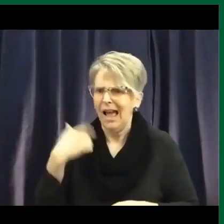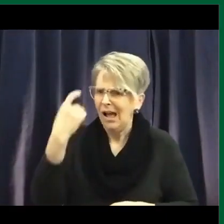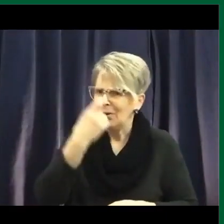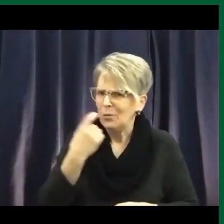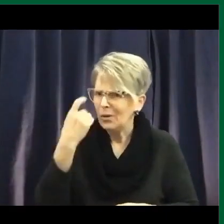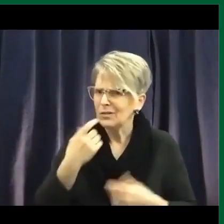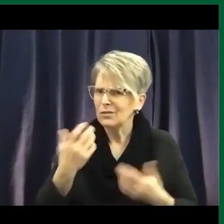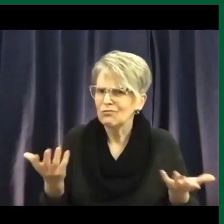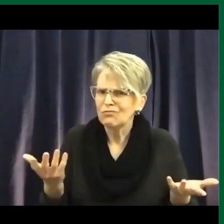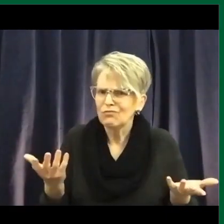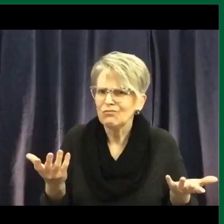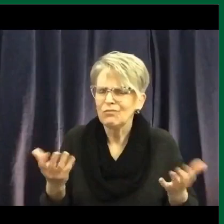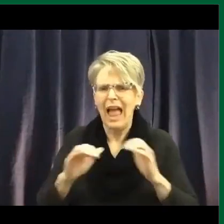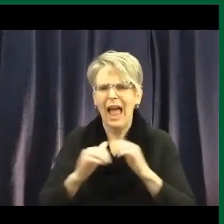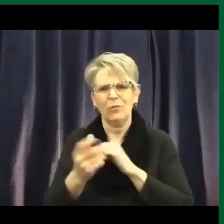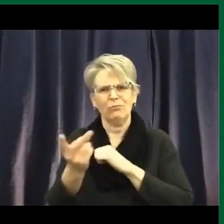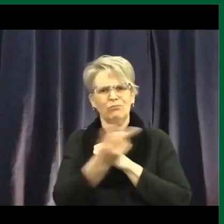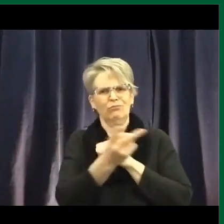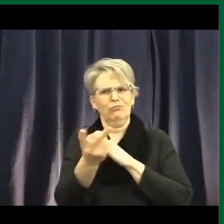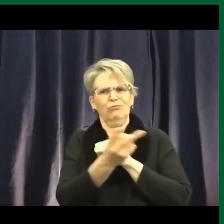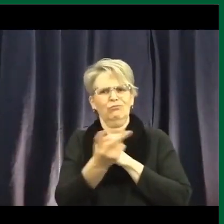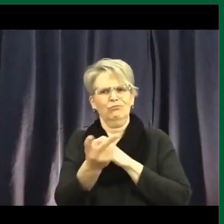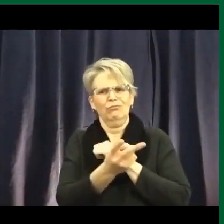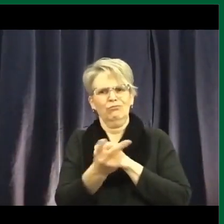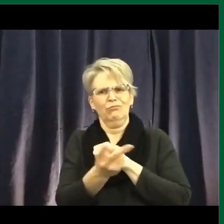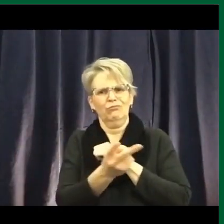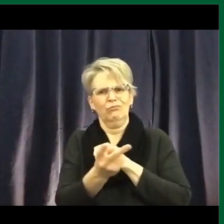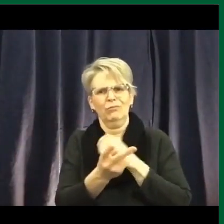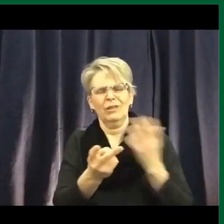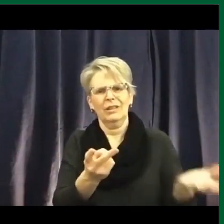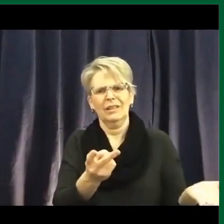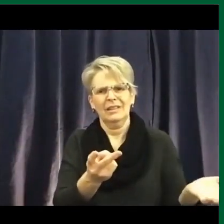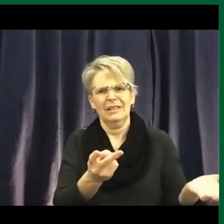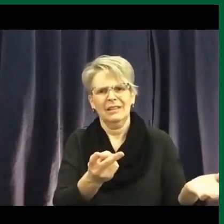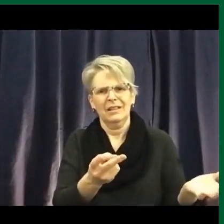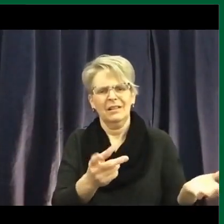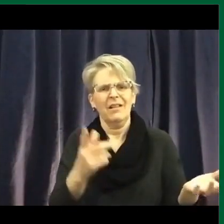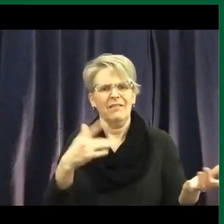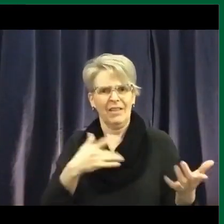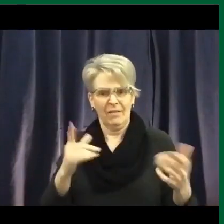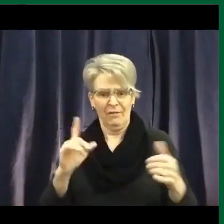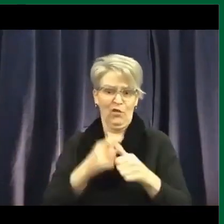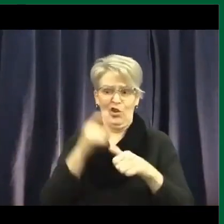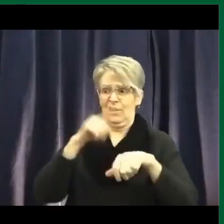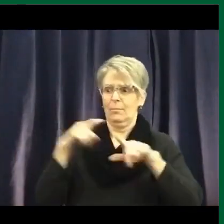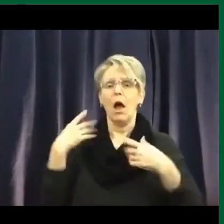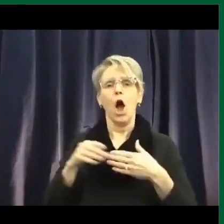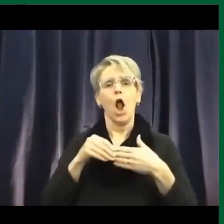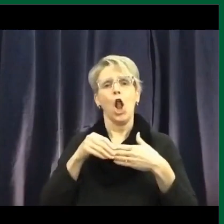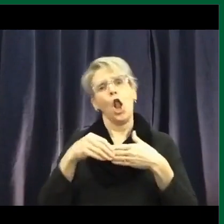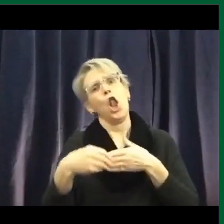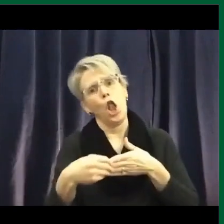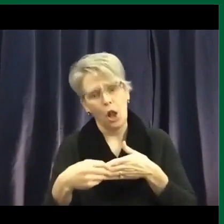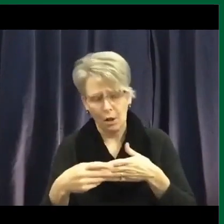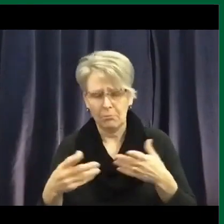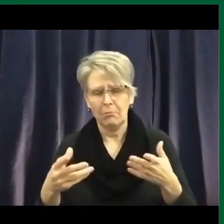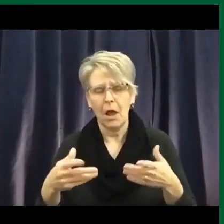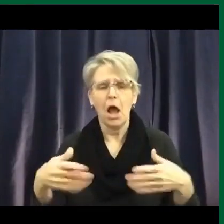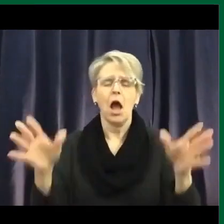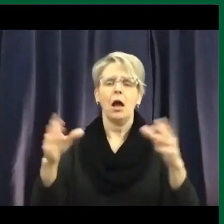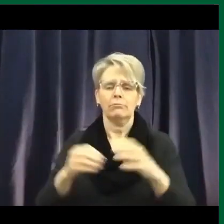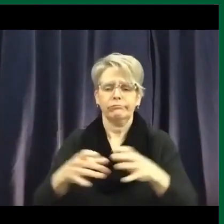how both of you can justify loosening restrictions for the first time in, I think, 3 months, just at